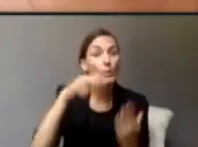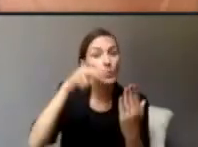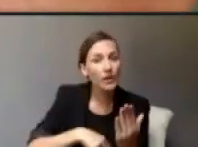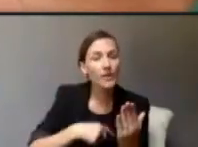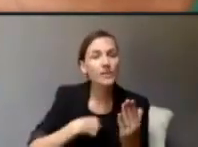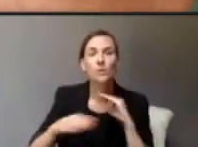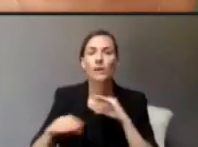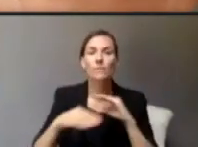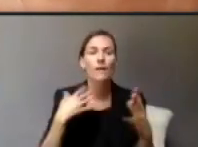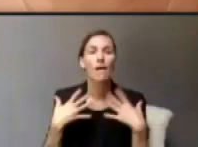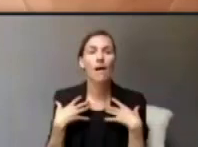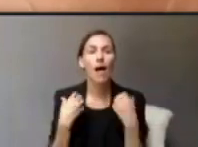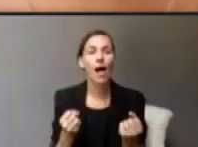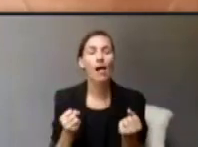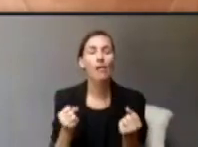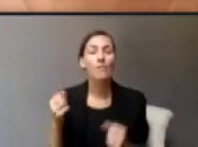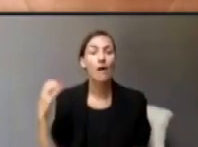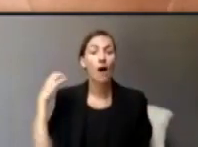just